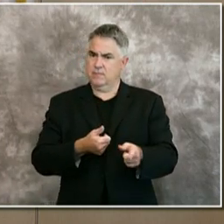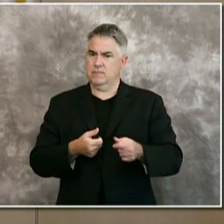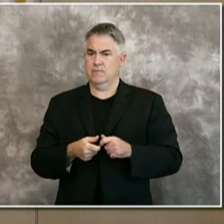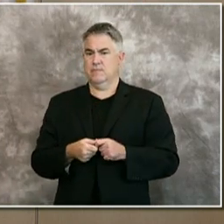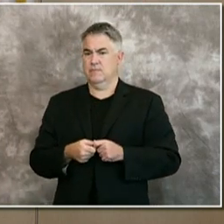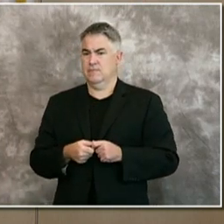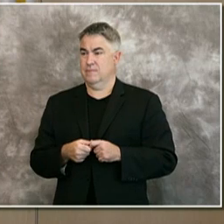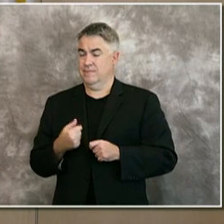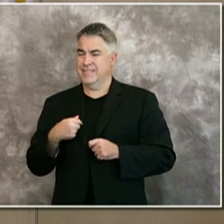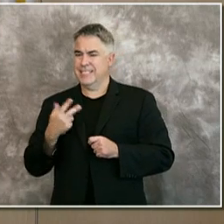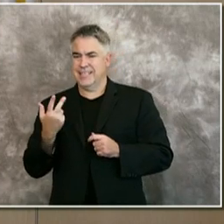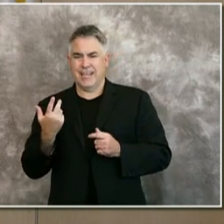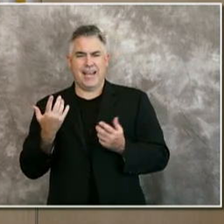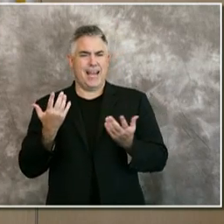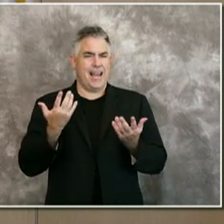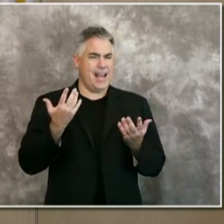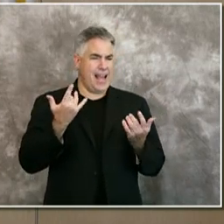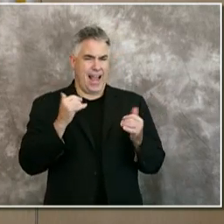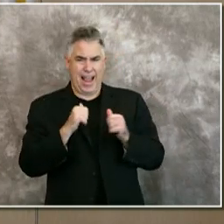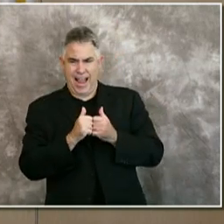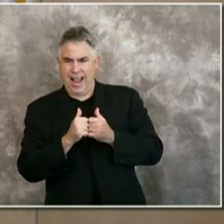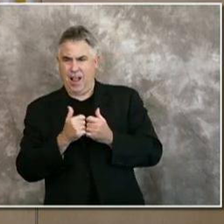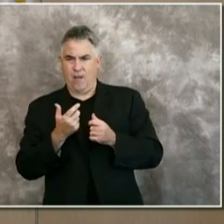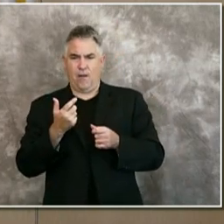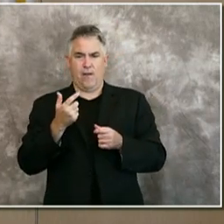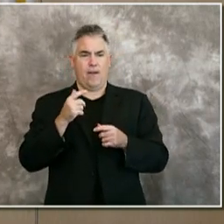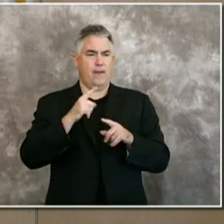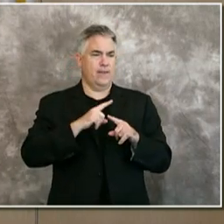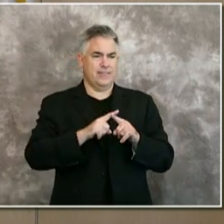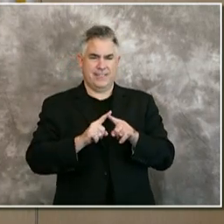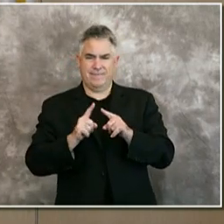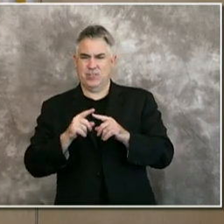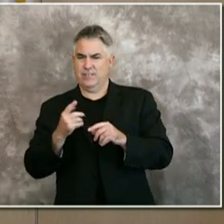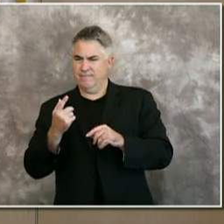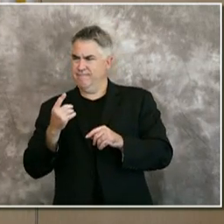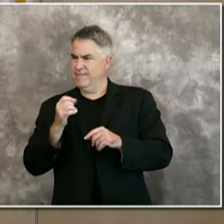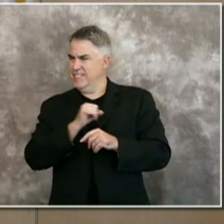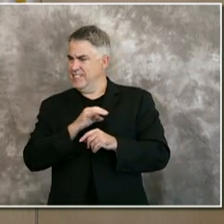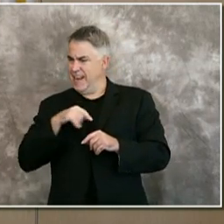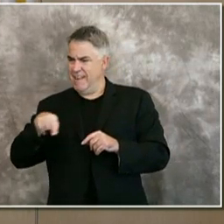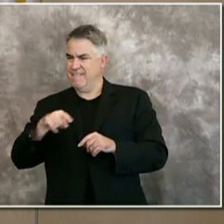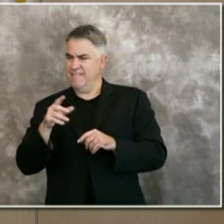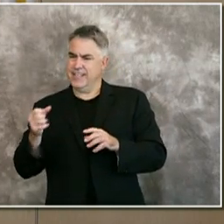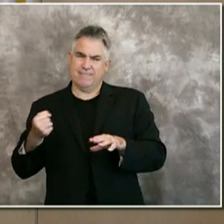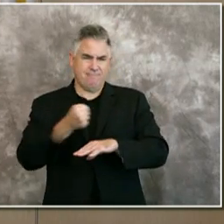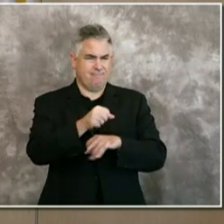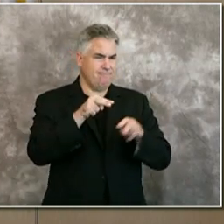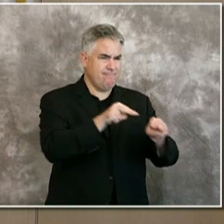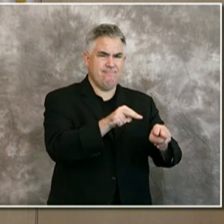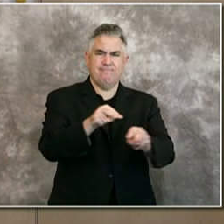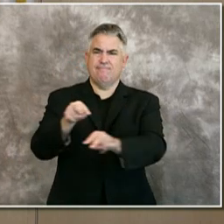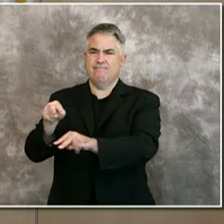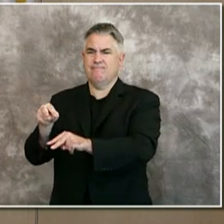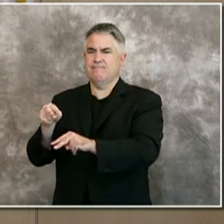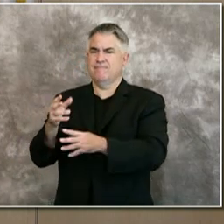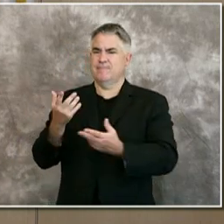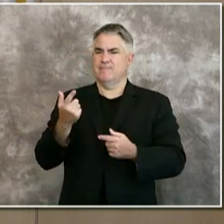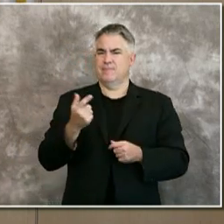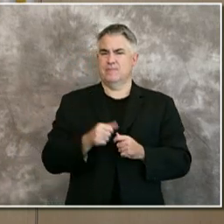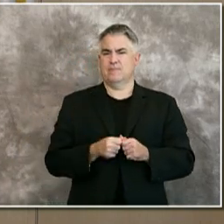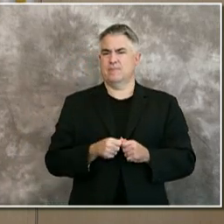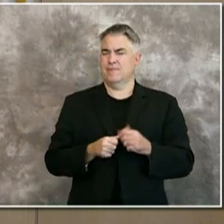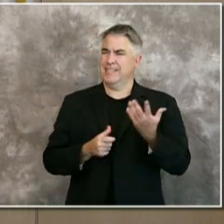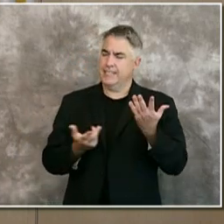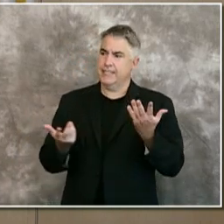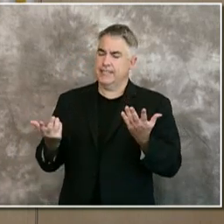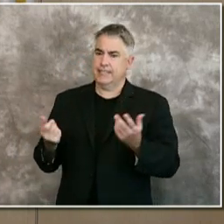opportunities to utilize other types of staff that we have not used before for this, so we will